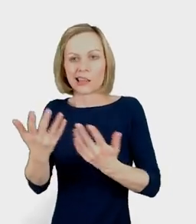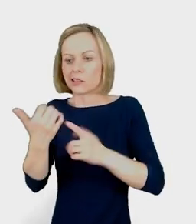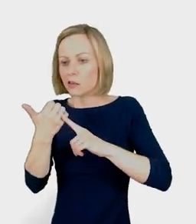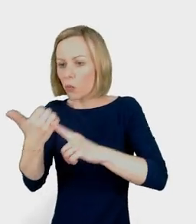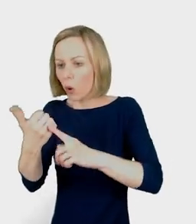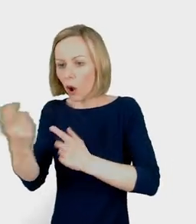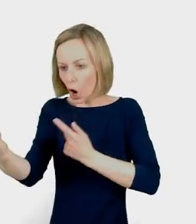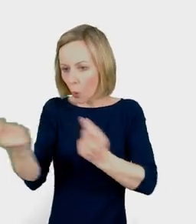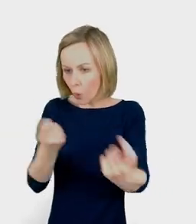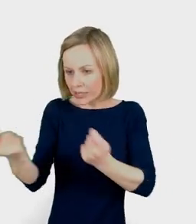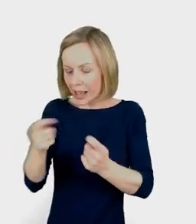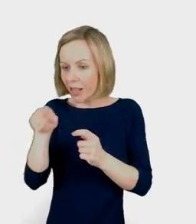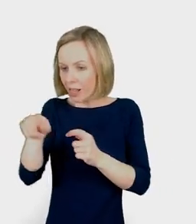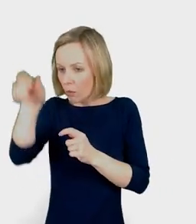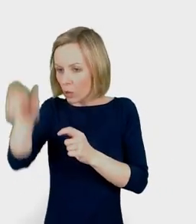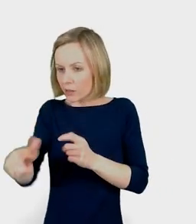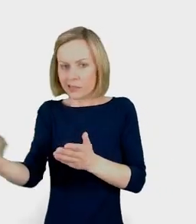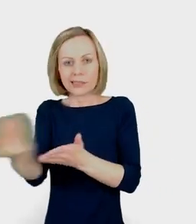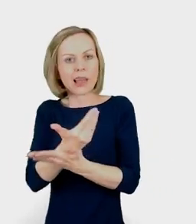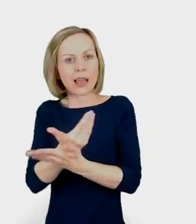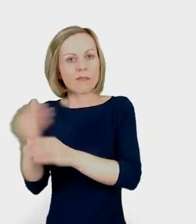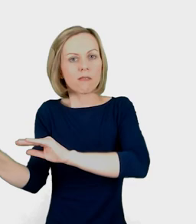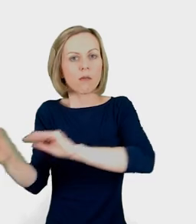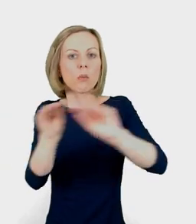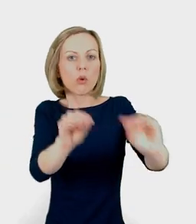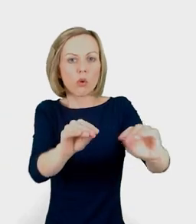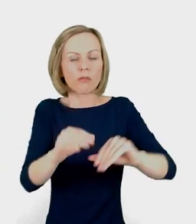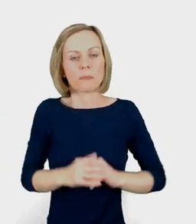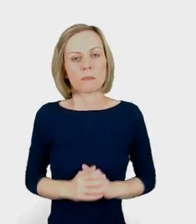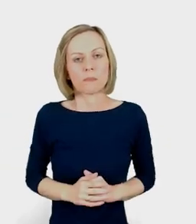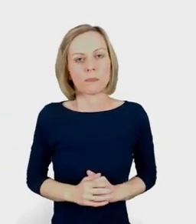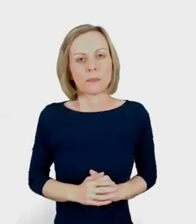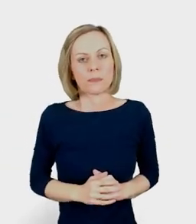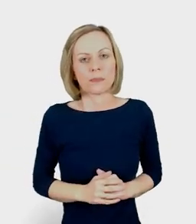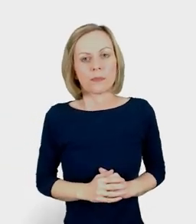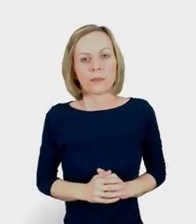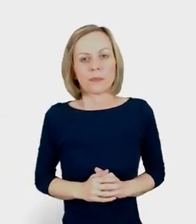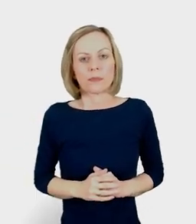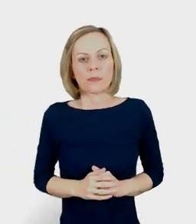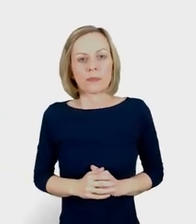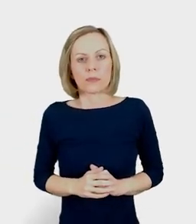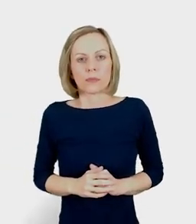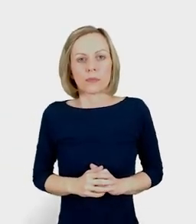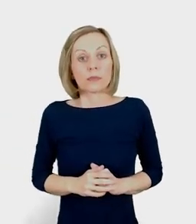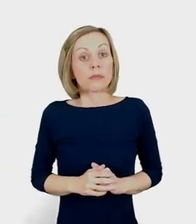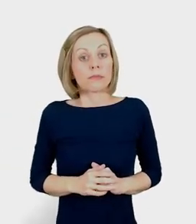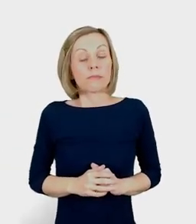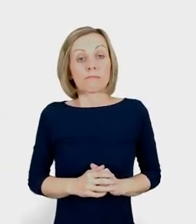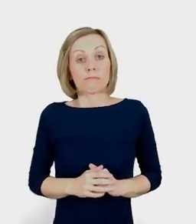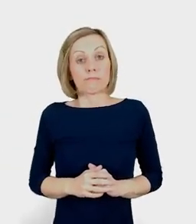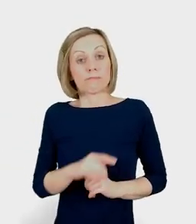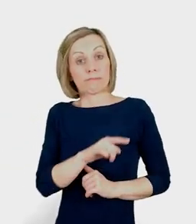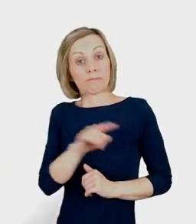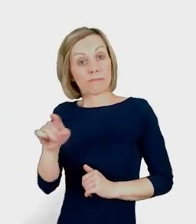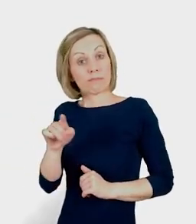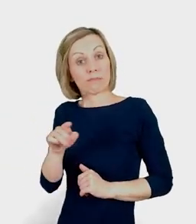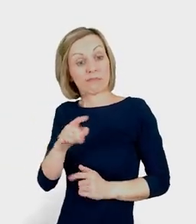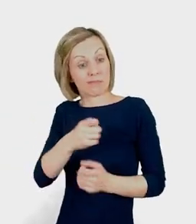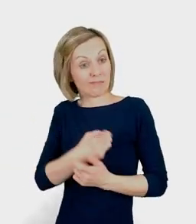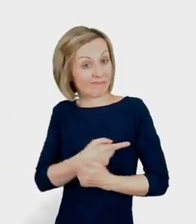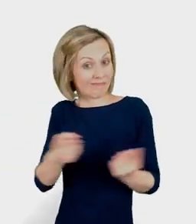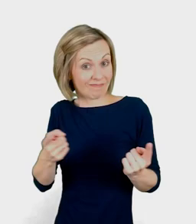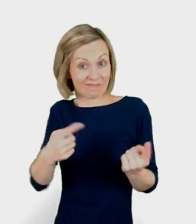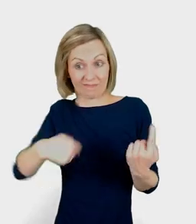support until the person goes to a safe house, to a safe place. I would advise everybody to go to